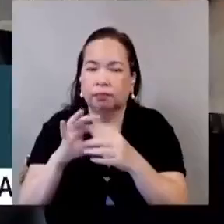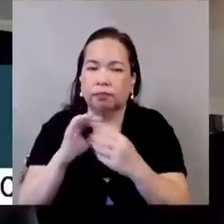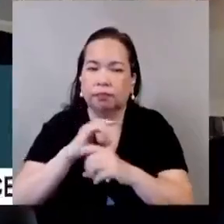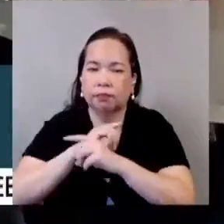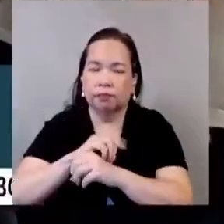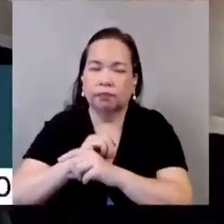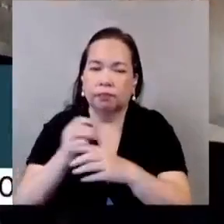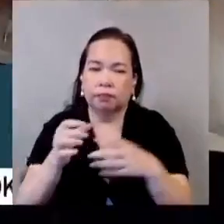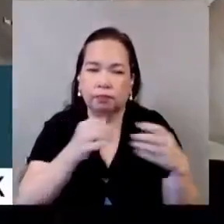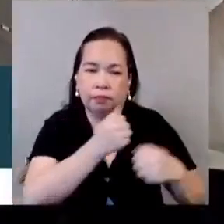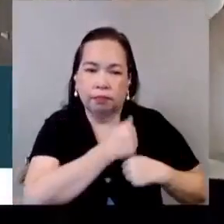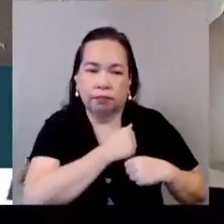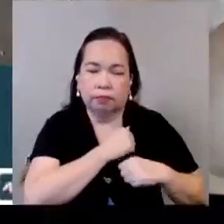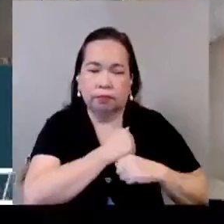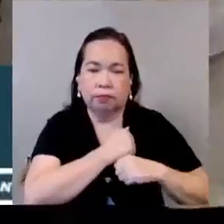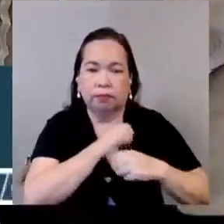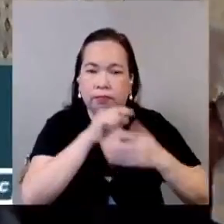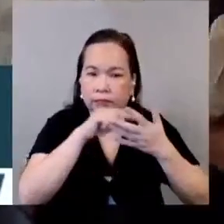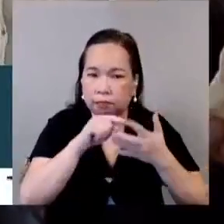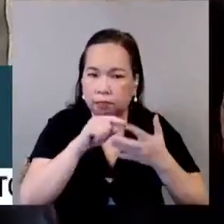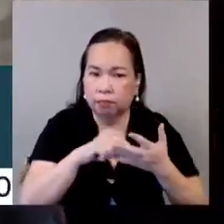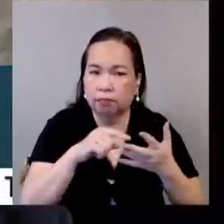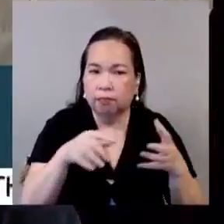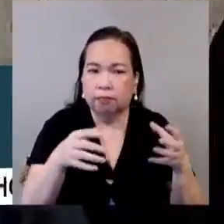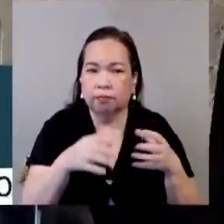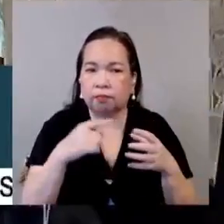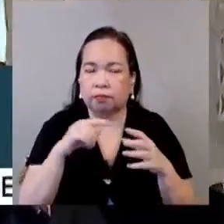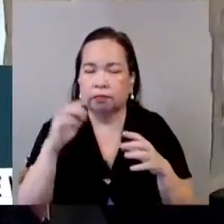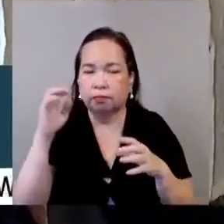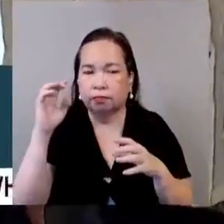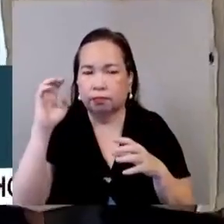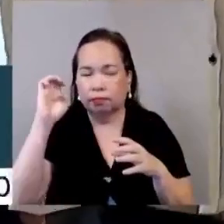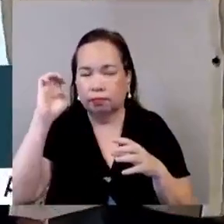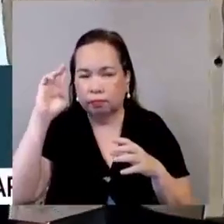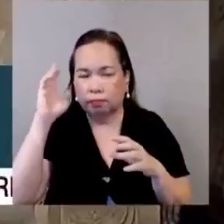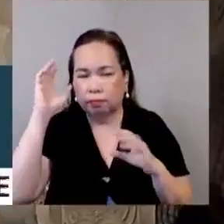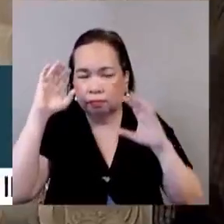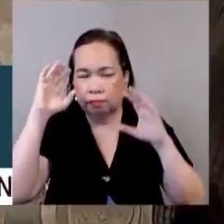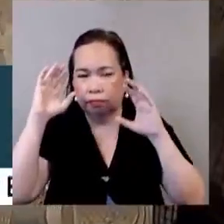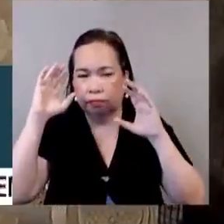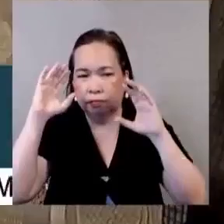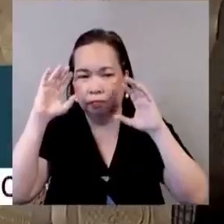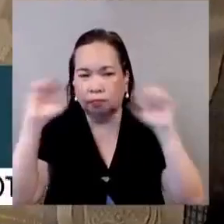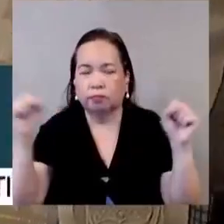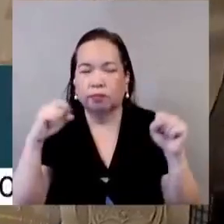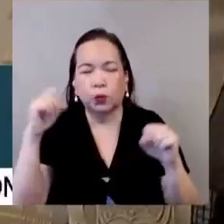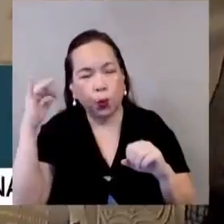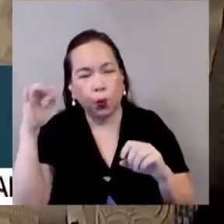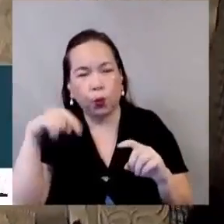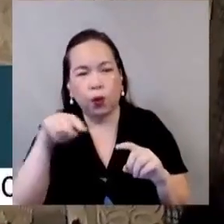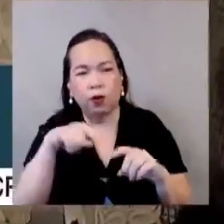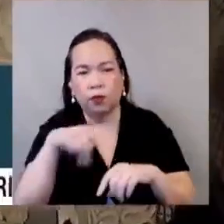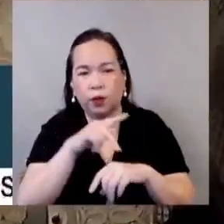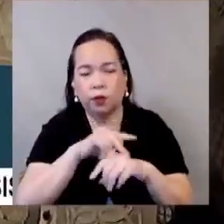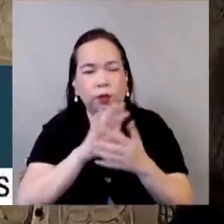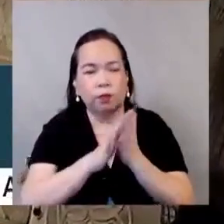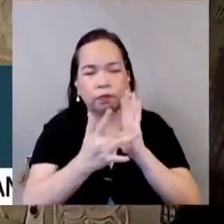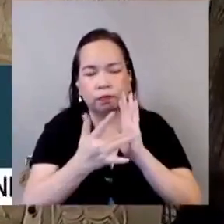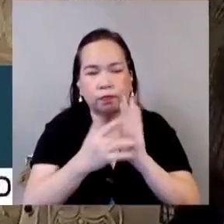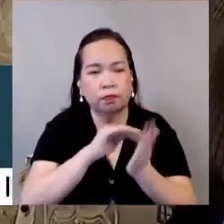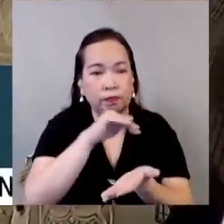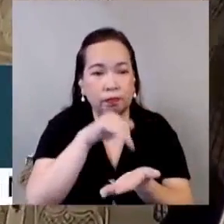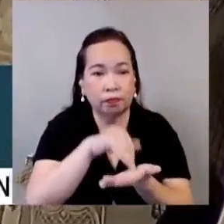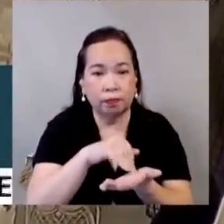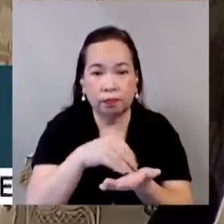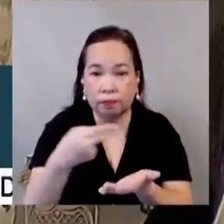European Commission president also said that the European Union is looking to transform the Philippines to become a digital hub in Southeast Asia